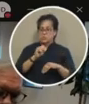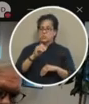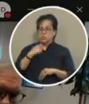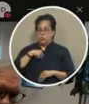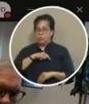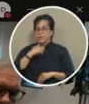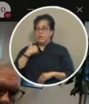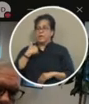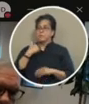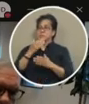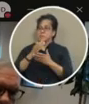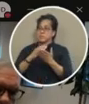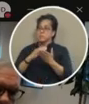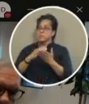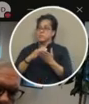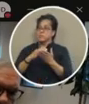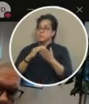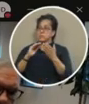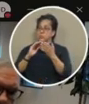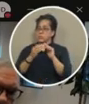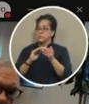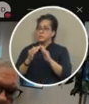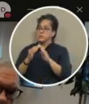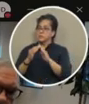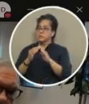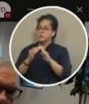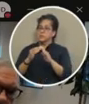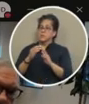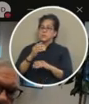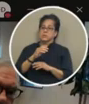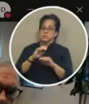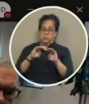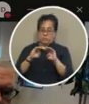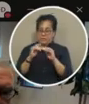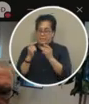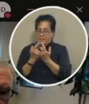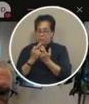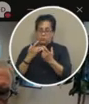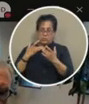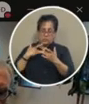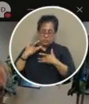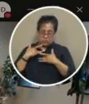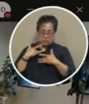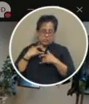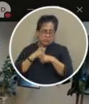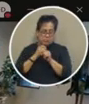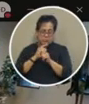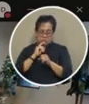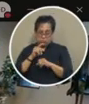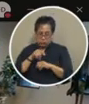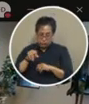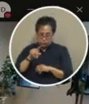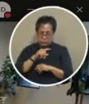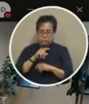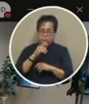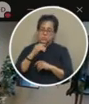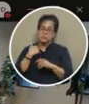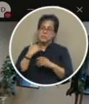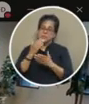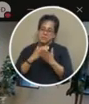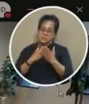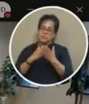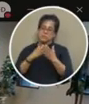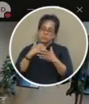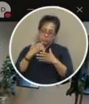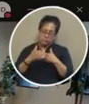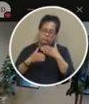some relief for residents. So while council is concerned, I want to assure you that there are steps being